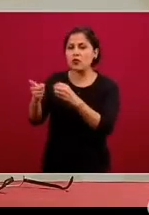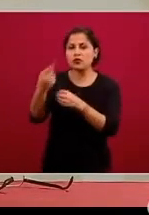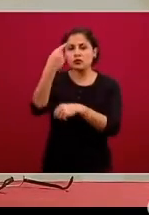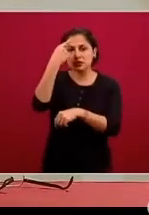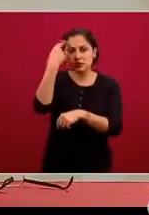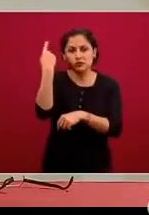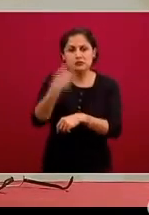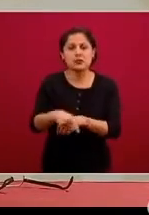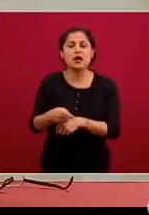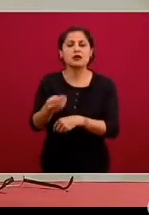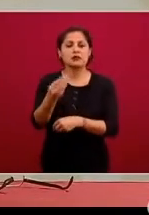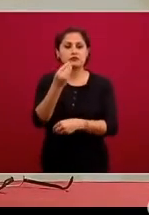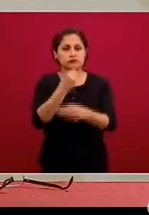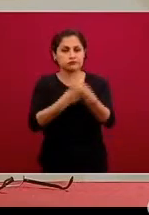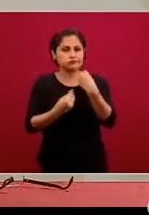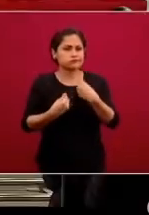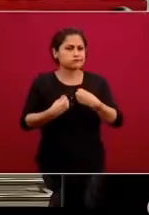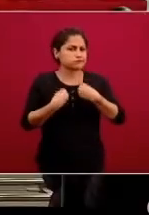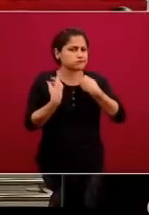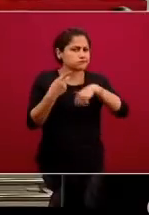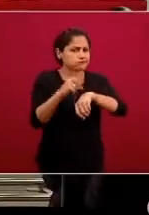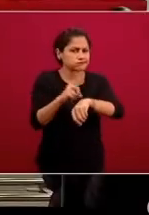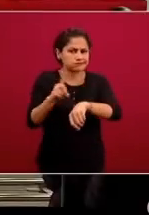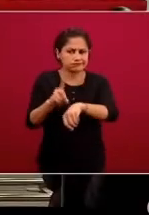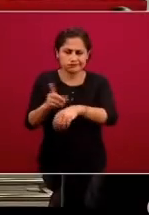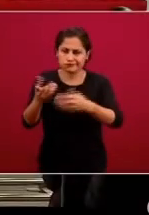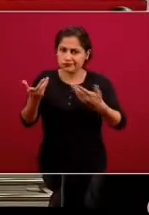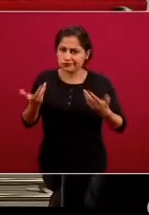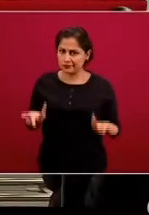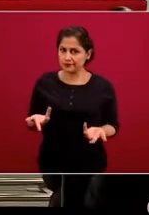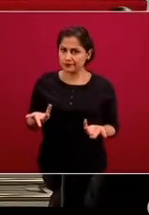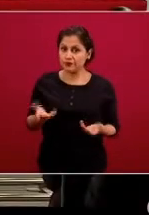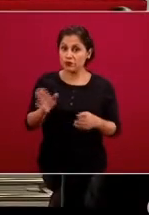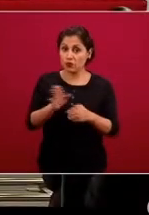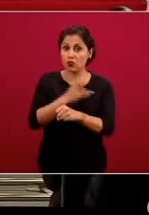to have the income that allows them to